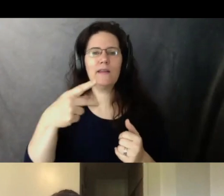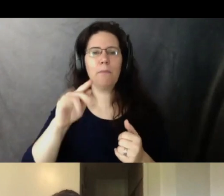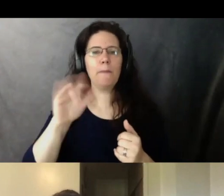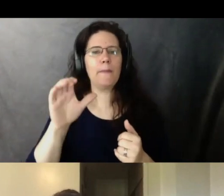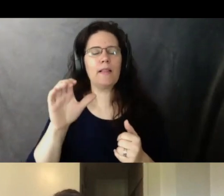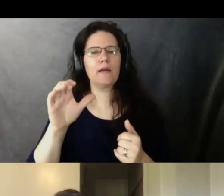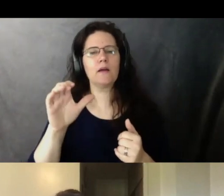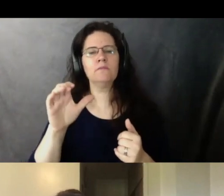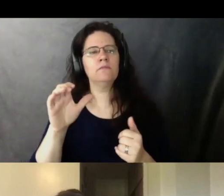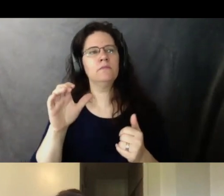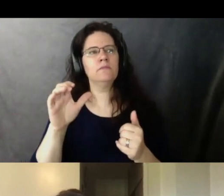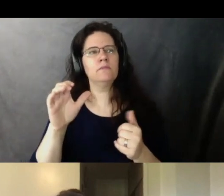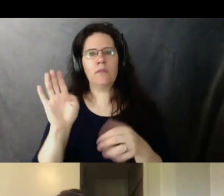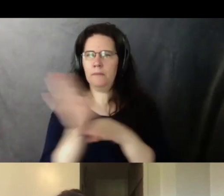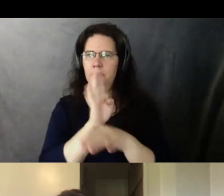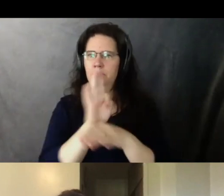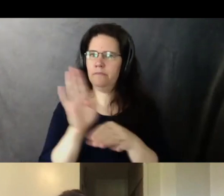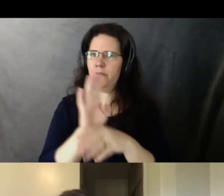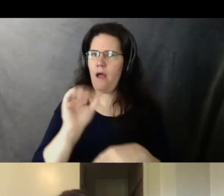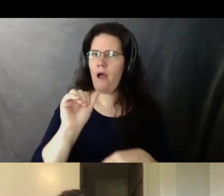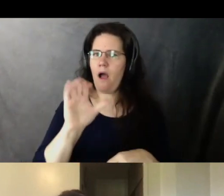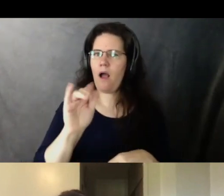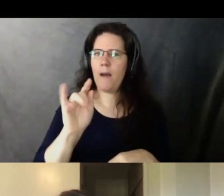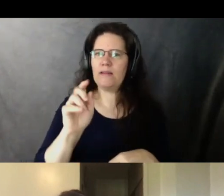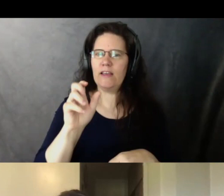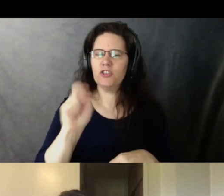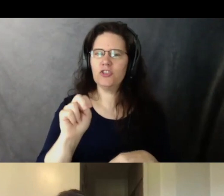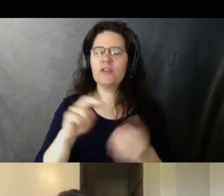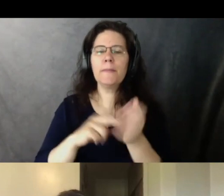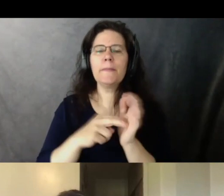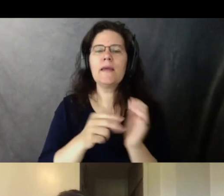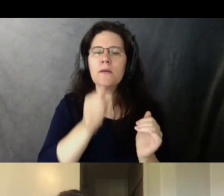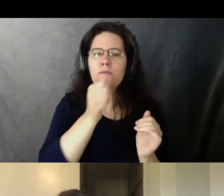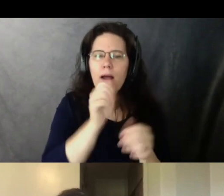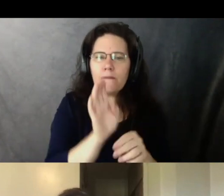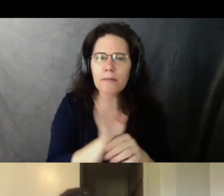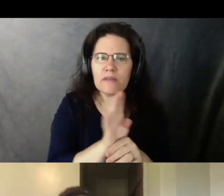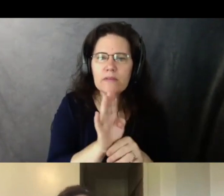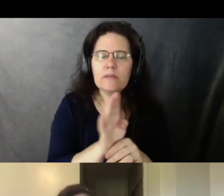This essentially talks about private businesses and